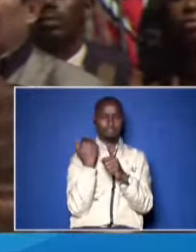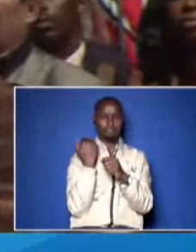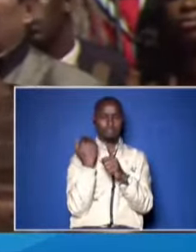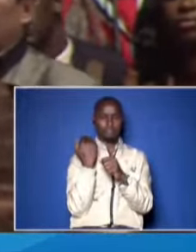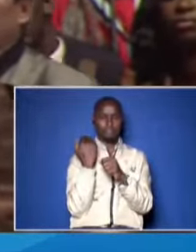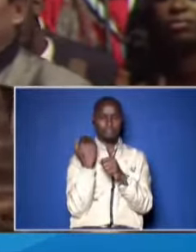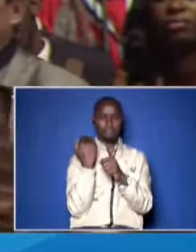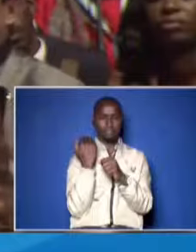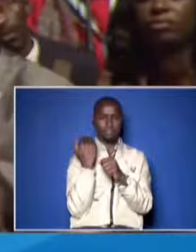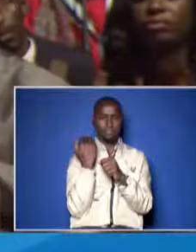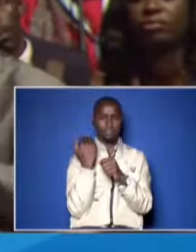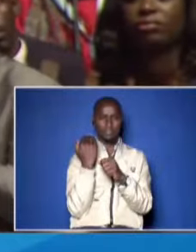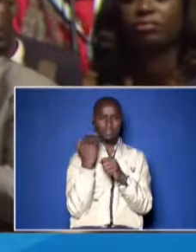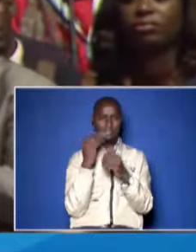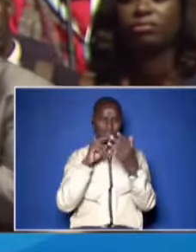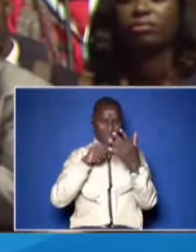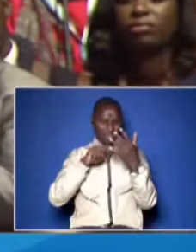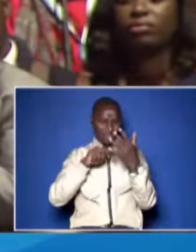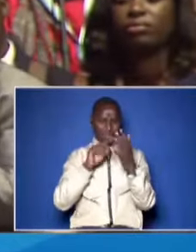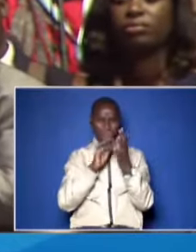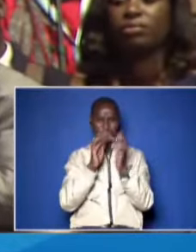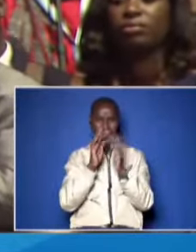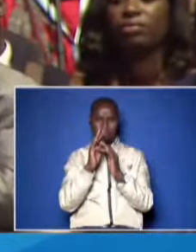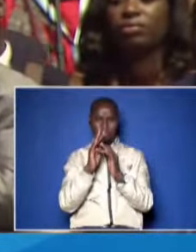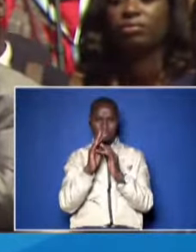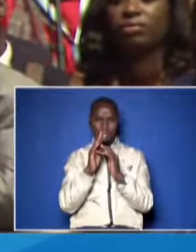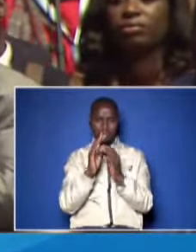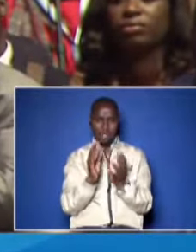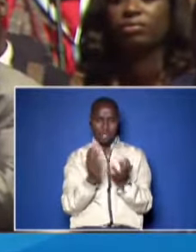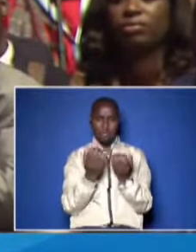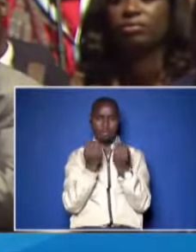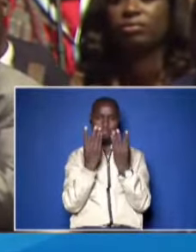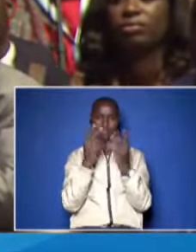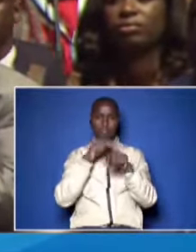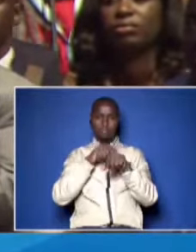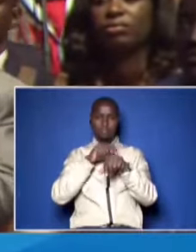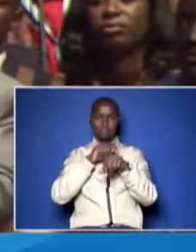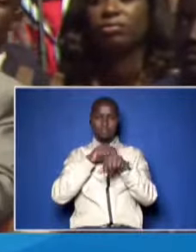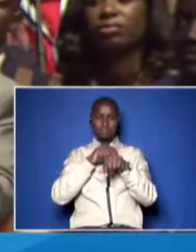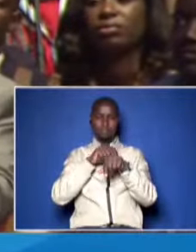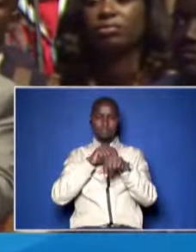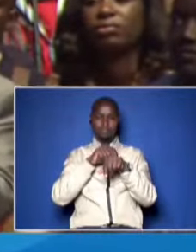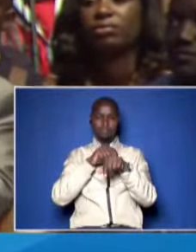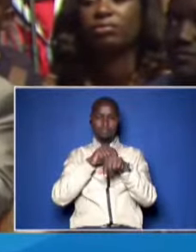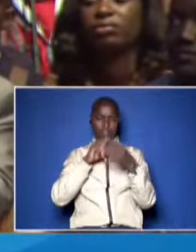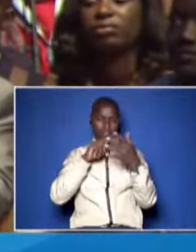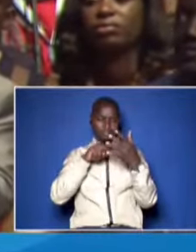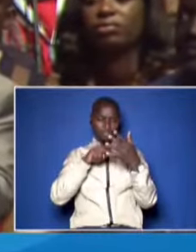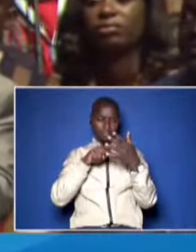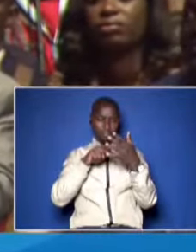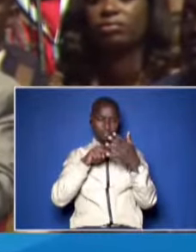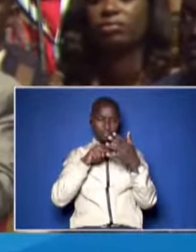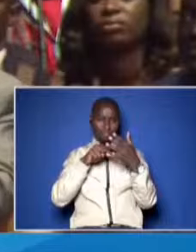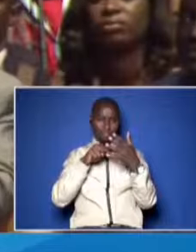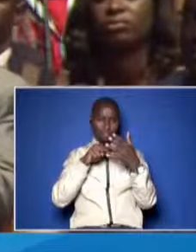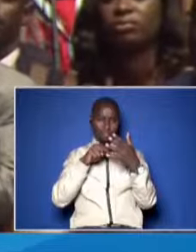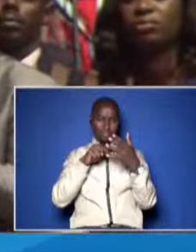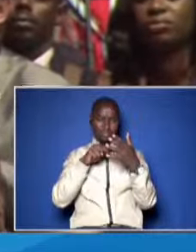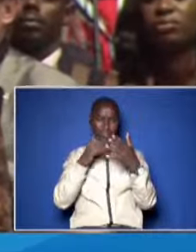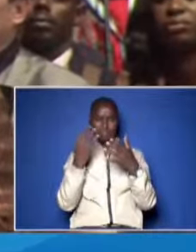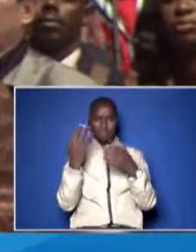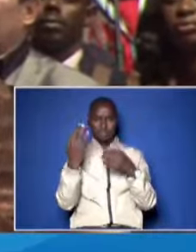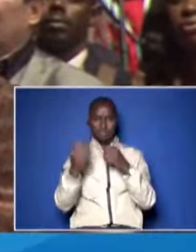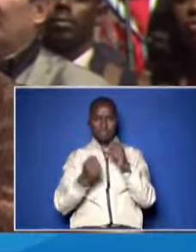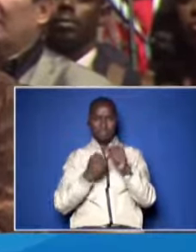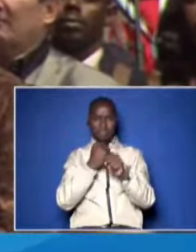your Bible I said once a year I read every year once oh she said I